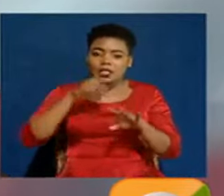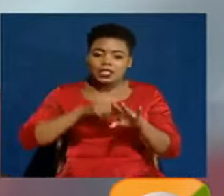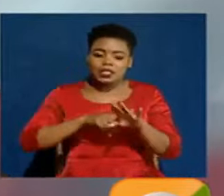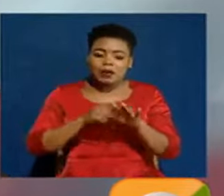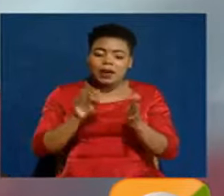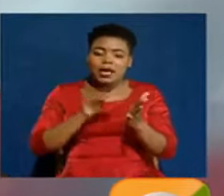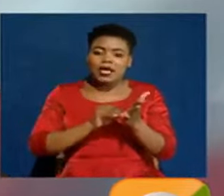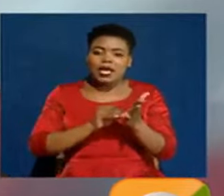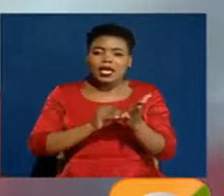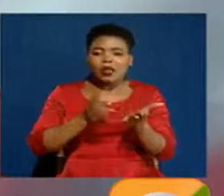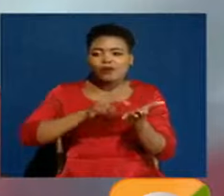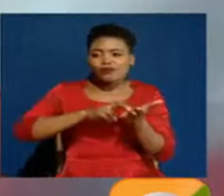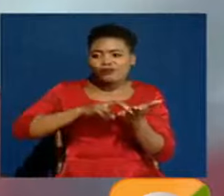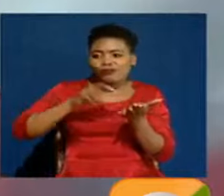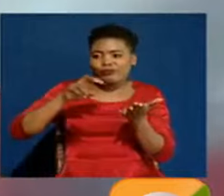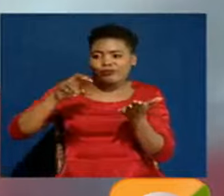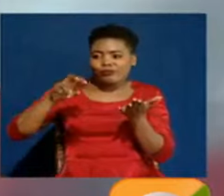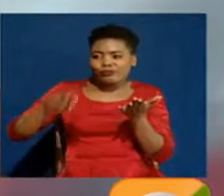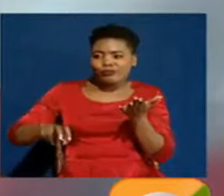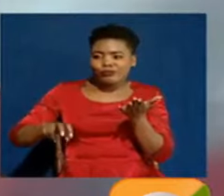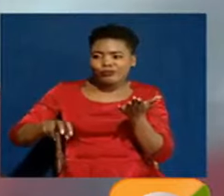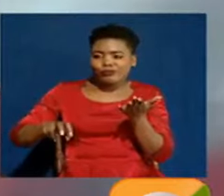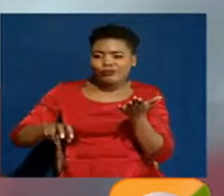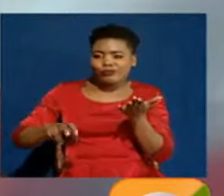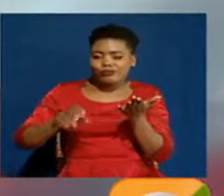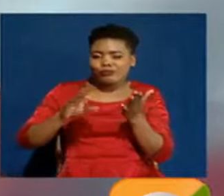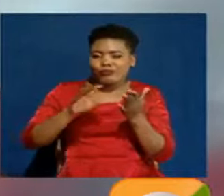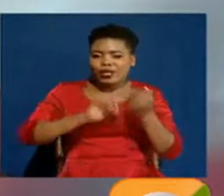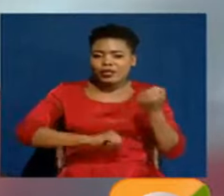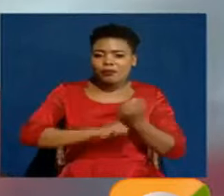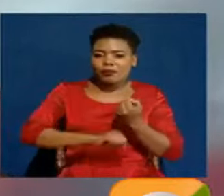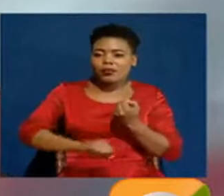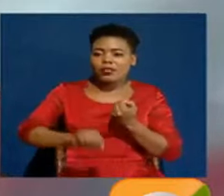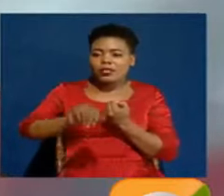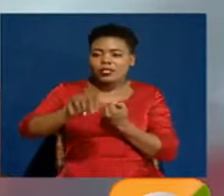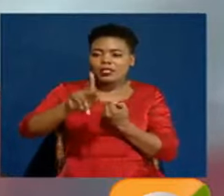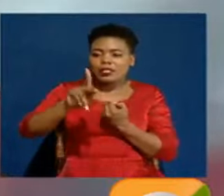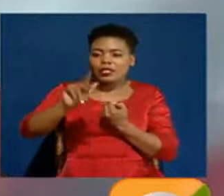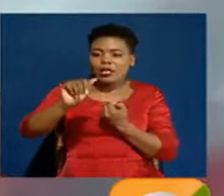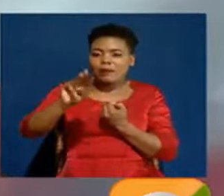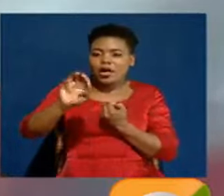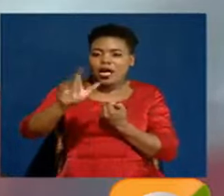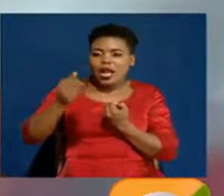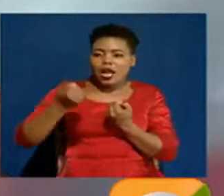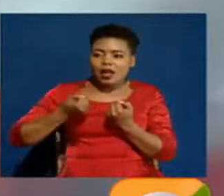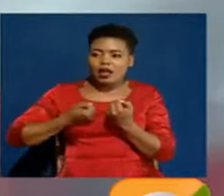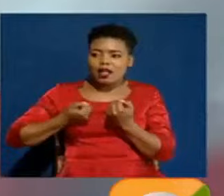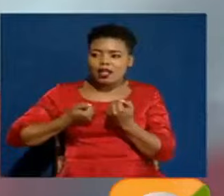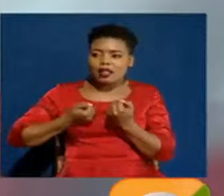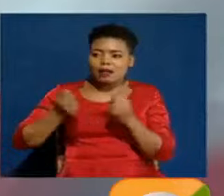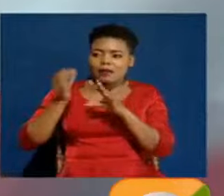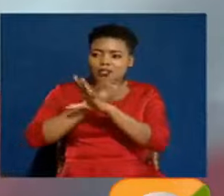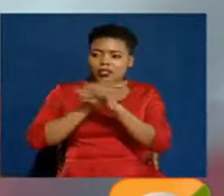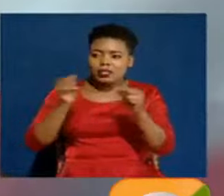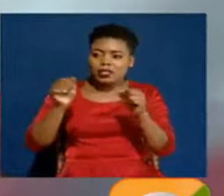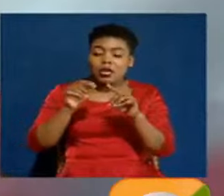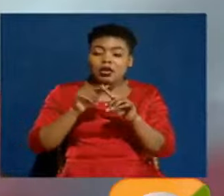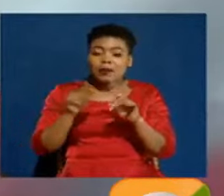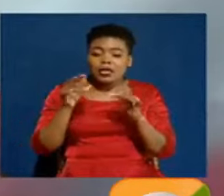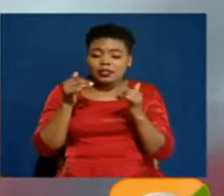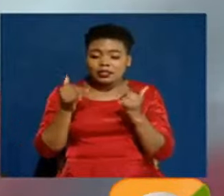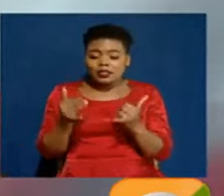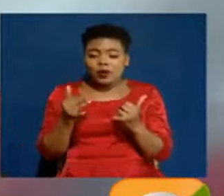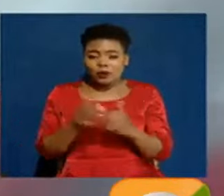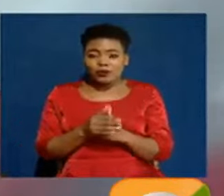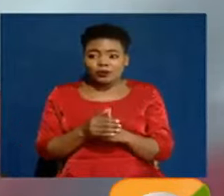should leave it to somebody else? How that balance between democracy within the party, but also, quote